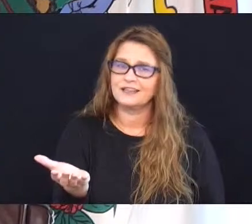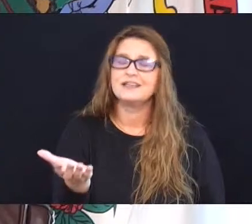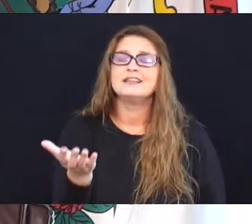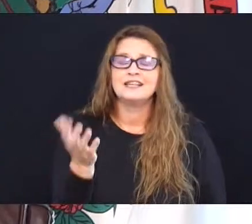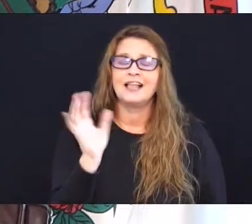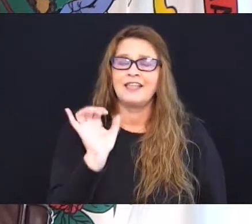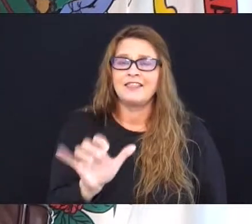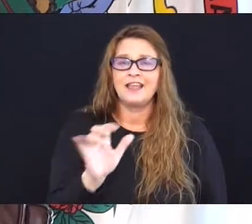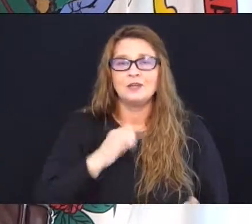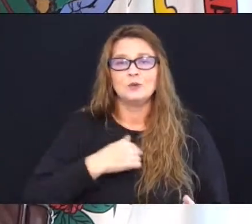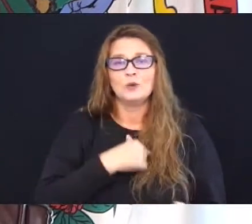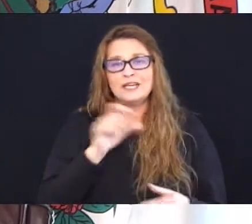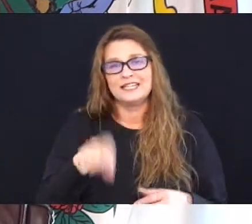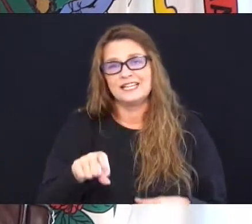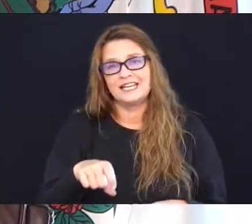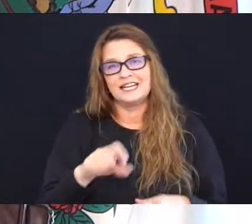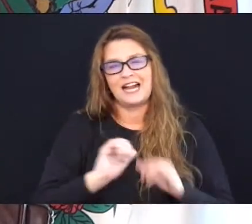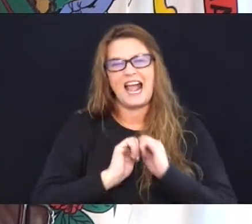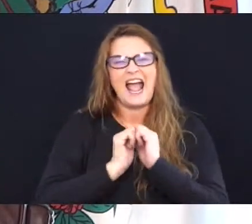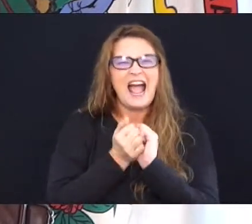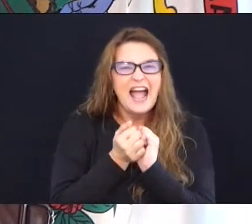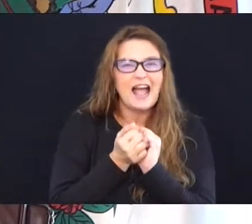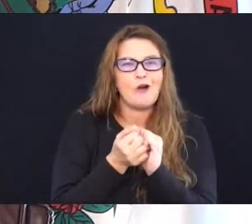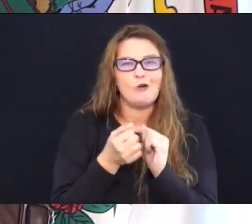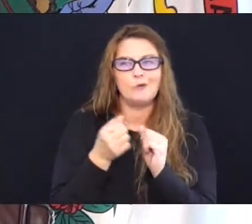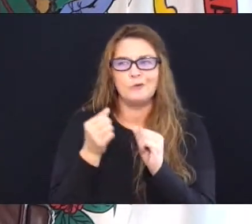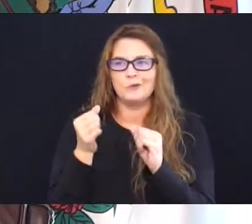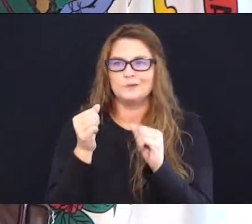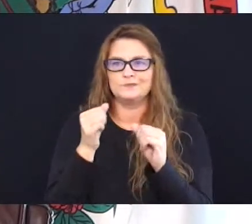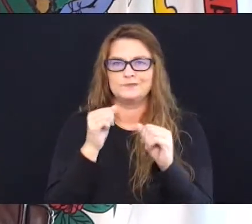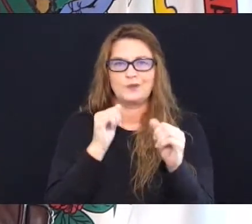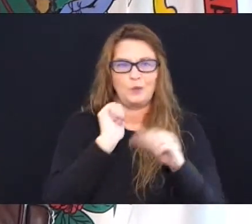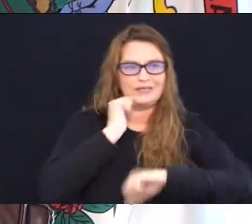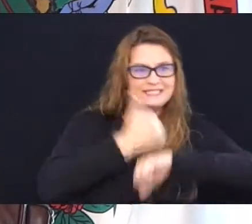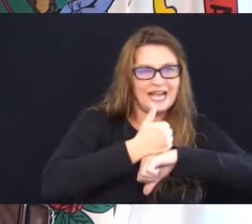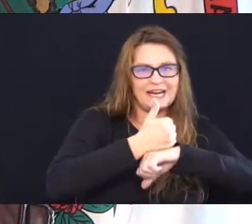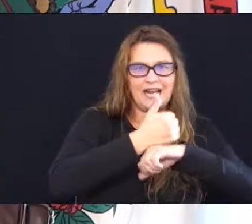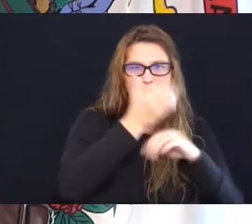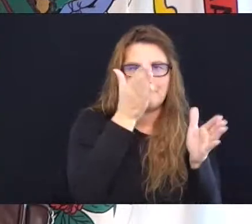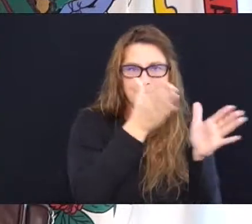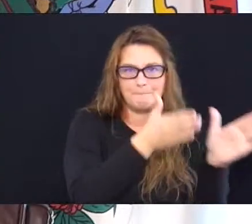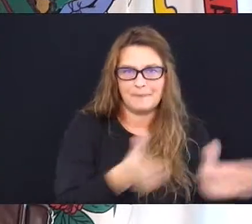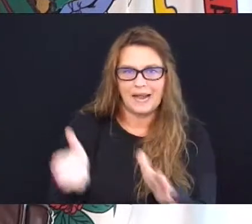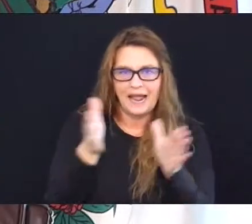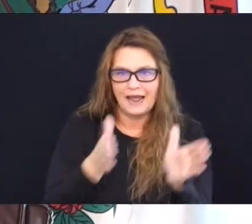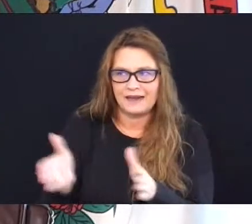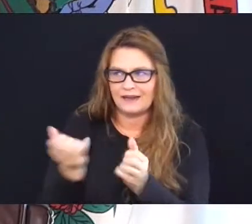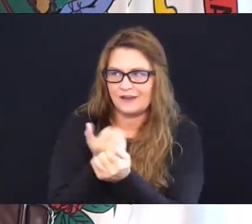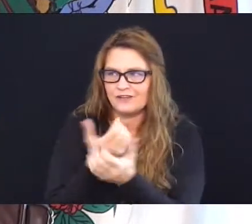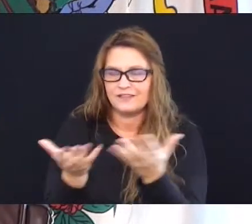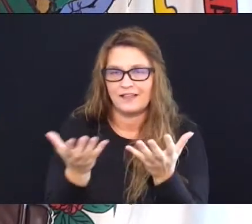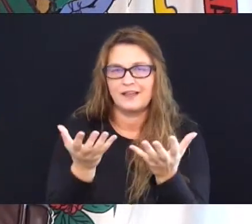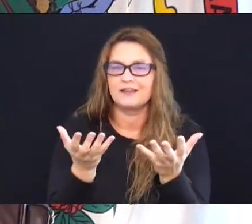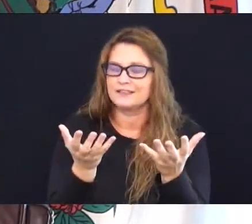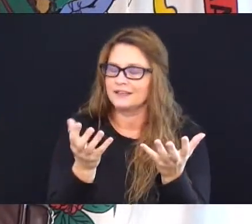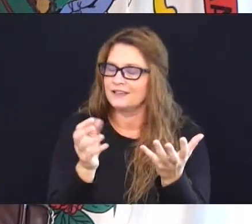absolutely, that's what we need. How we craft it and we put it together, that's the net of how it ought to be put